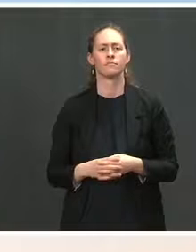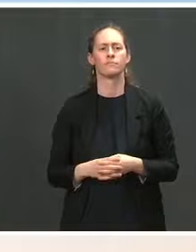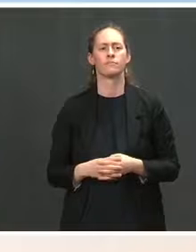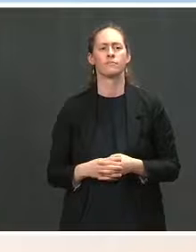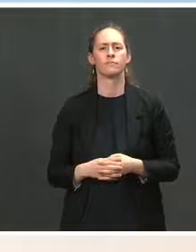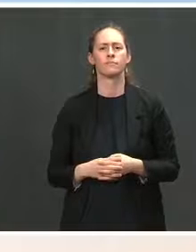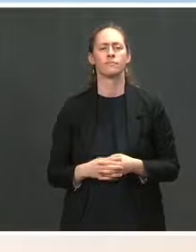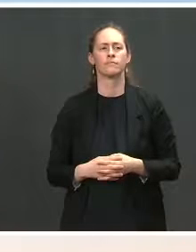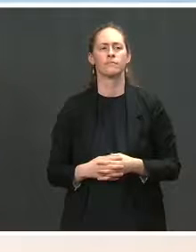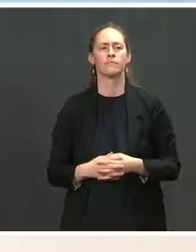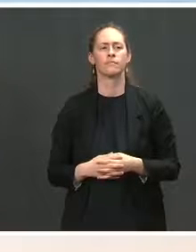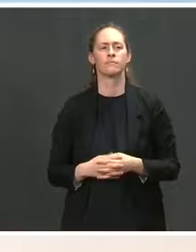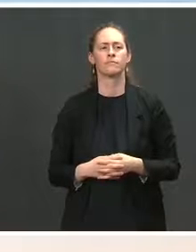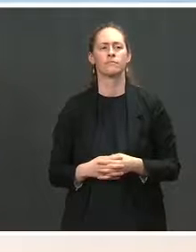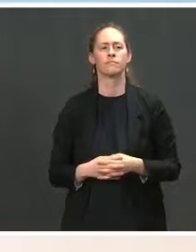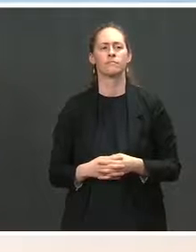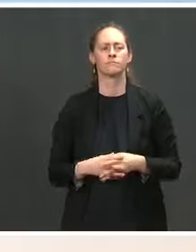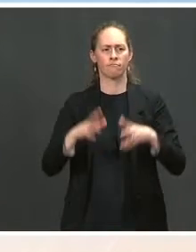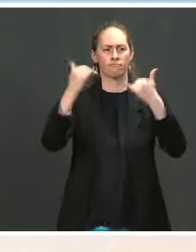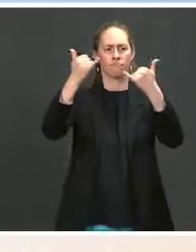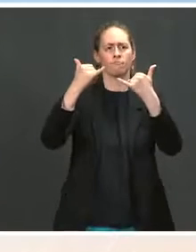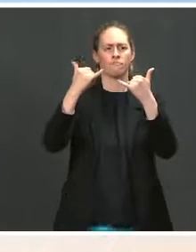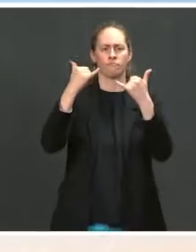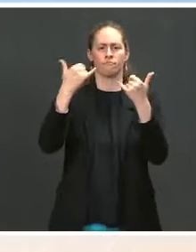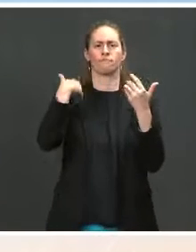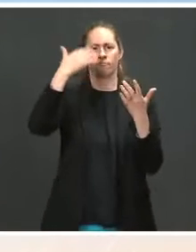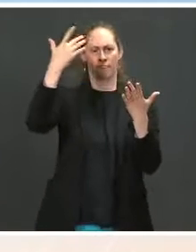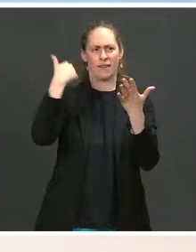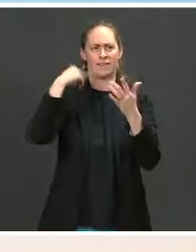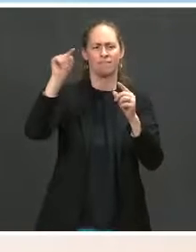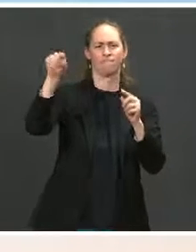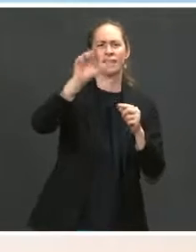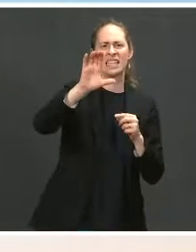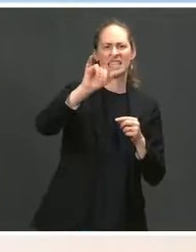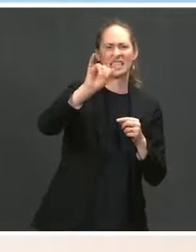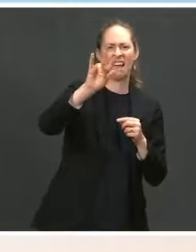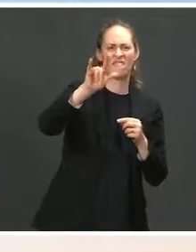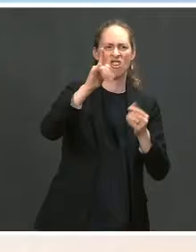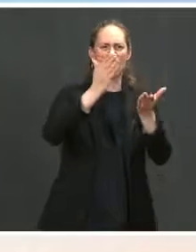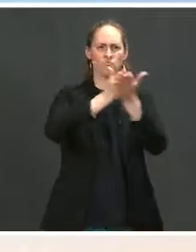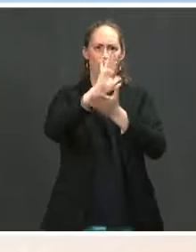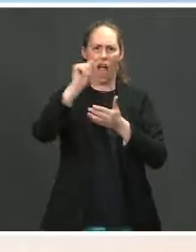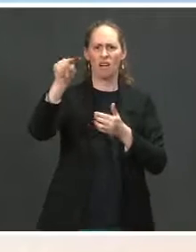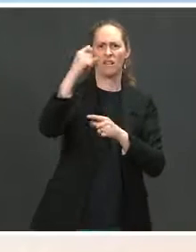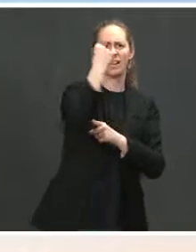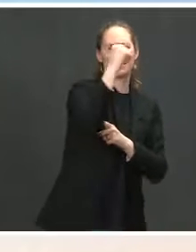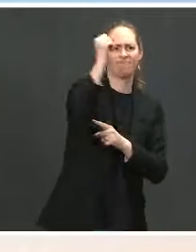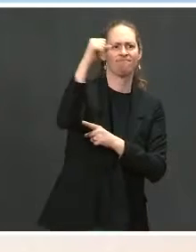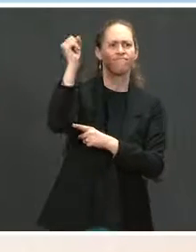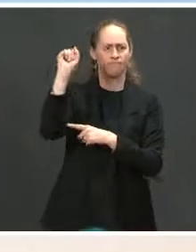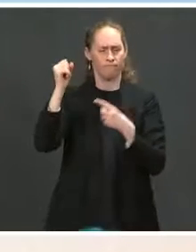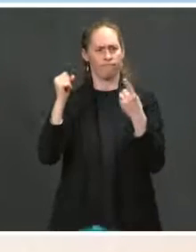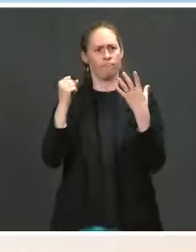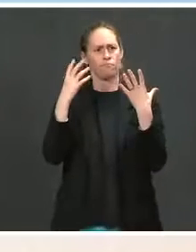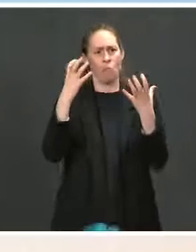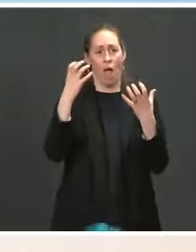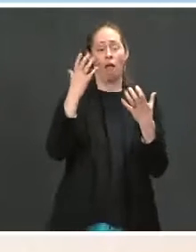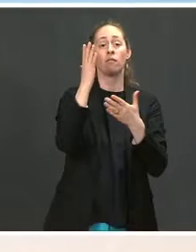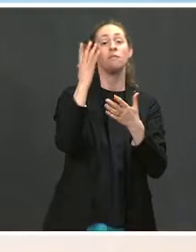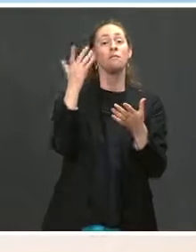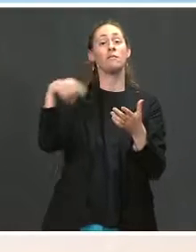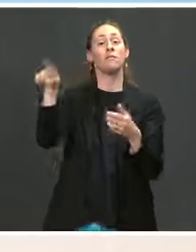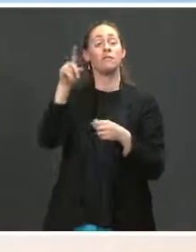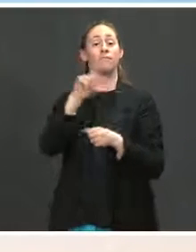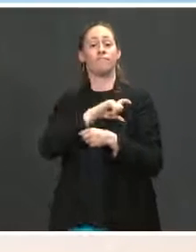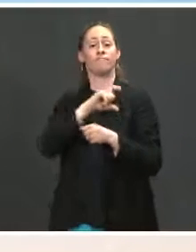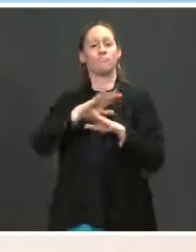civil rights advocates had in the earlier weeks of his presidency. And we've been in very close touch with many civil rights leaders about